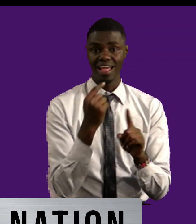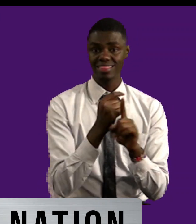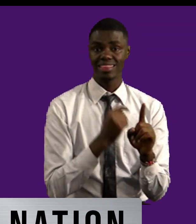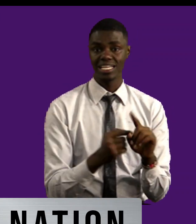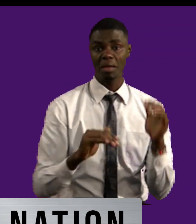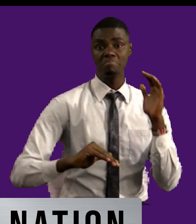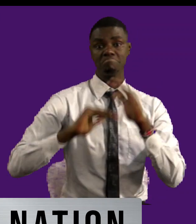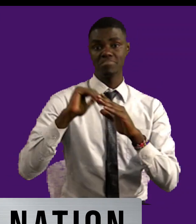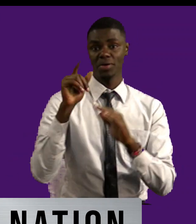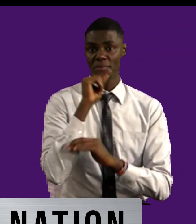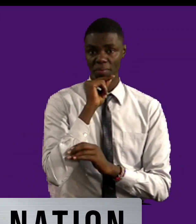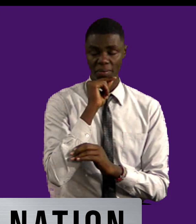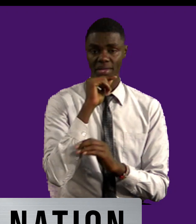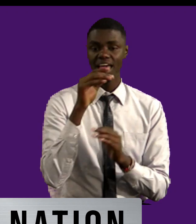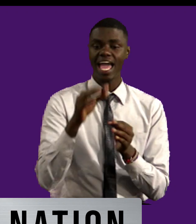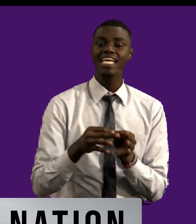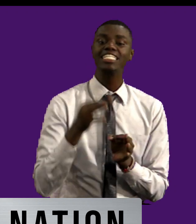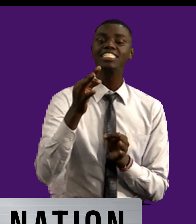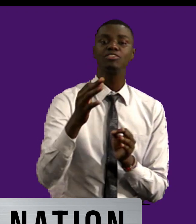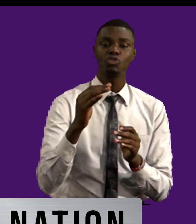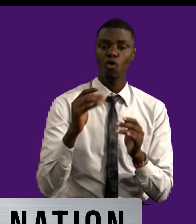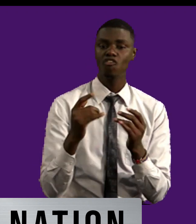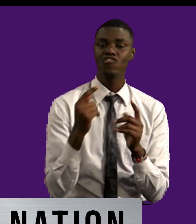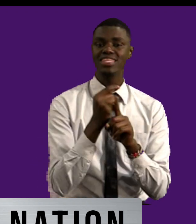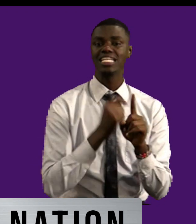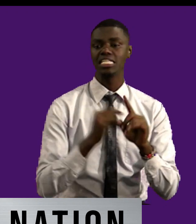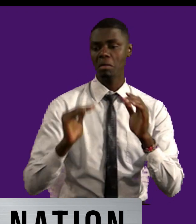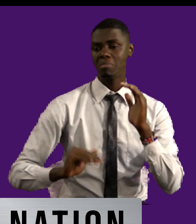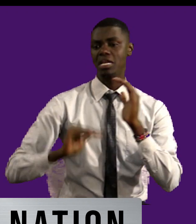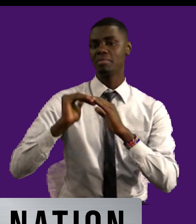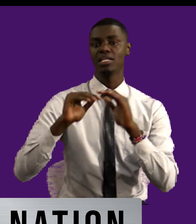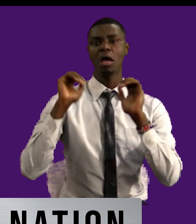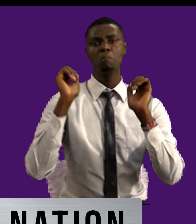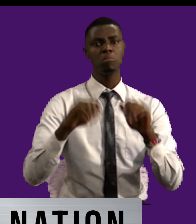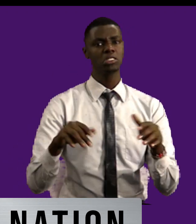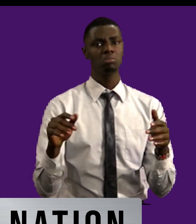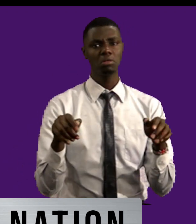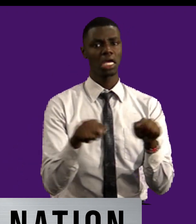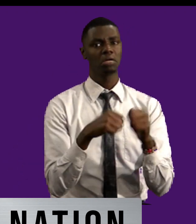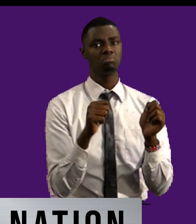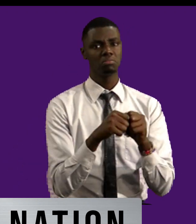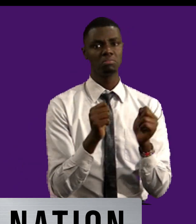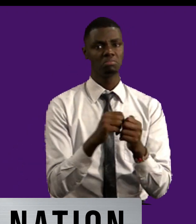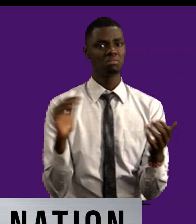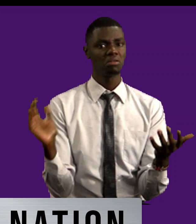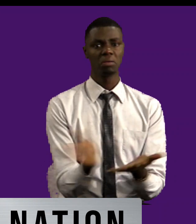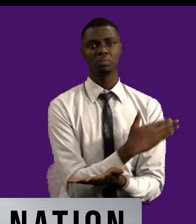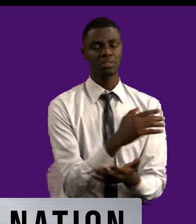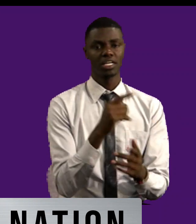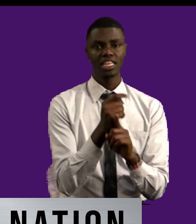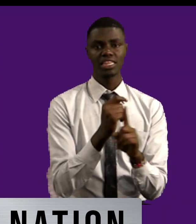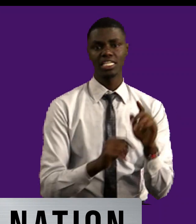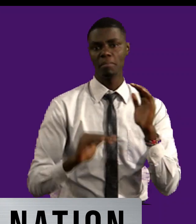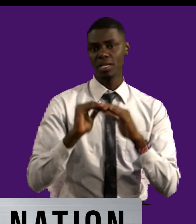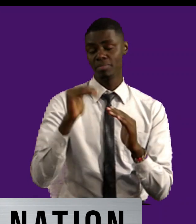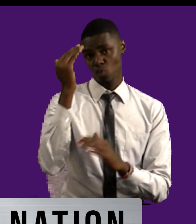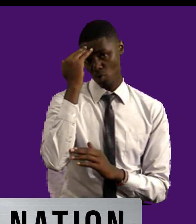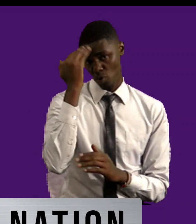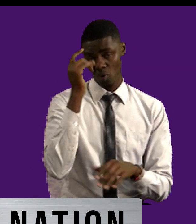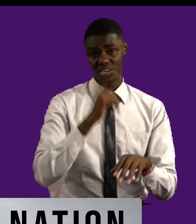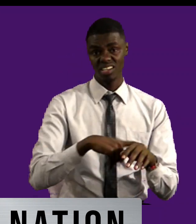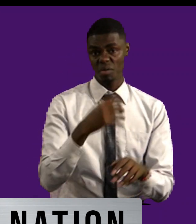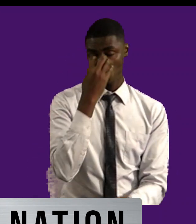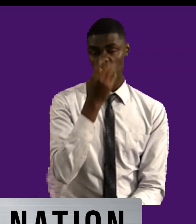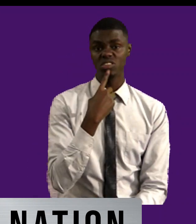limits, extension of the term limits, they may even scrap off the term limits. Because we know when